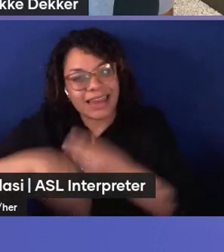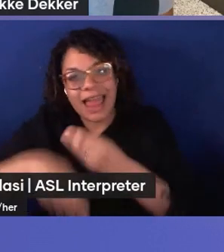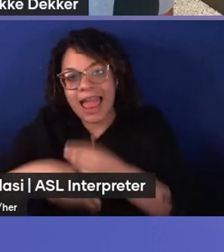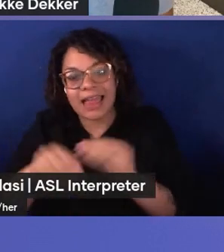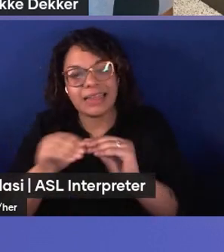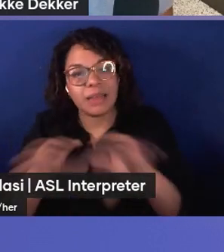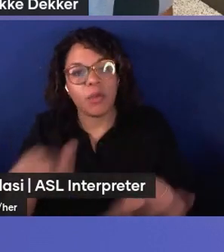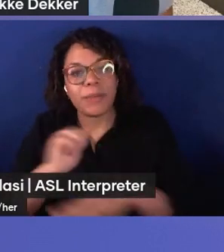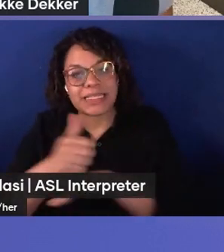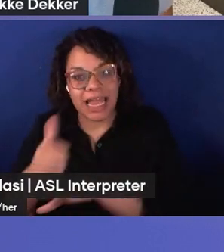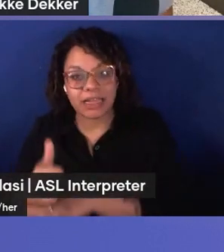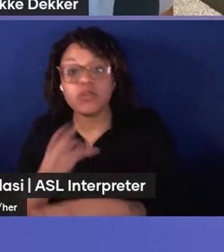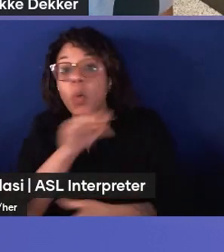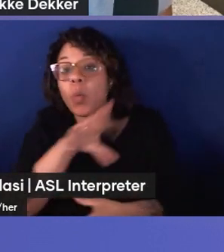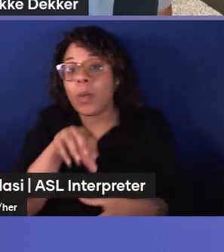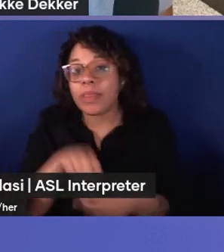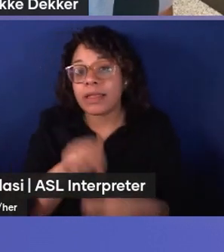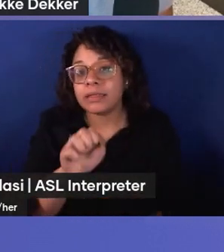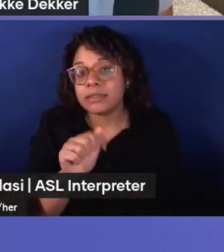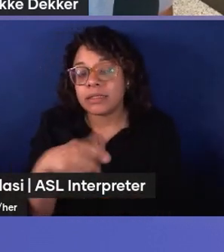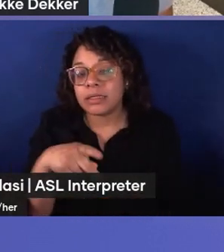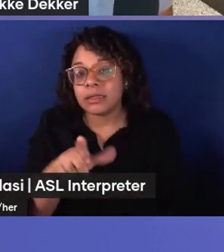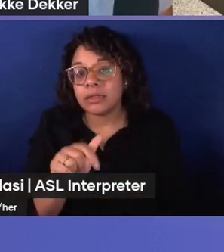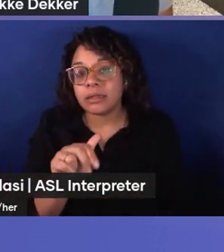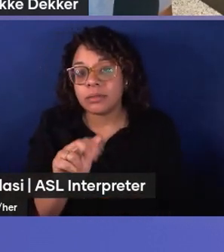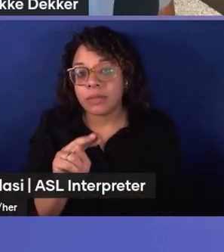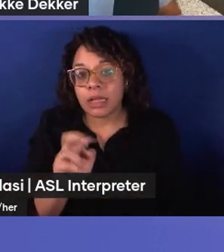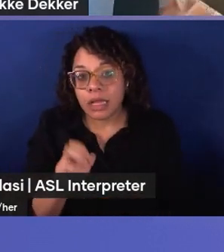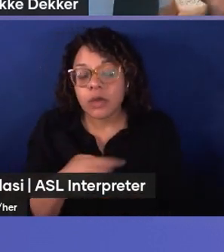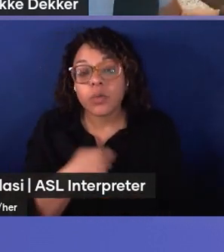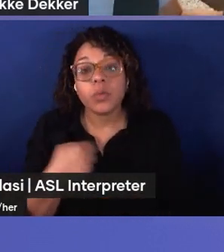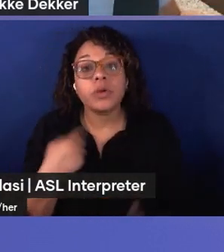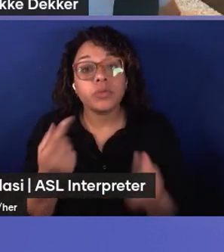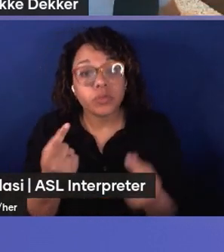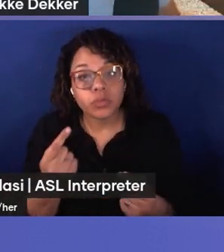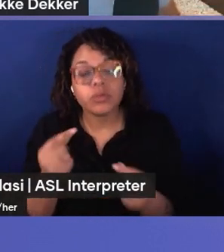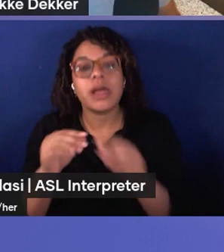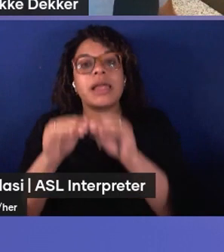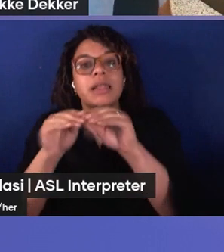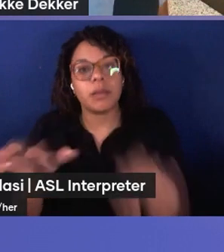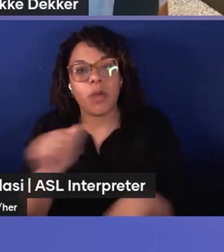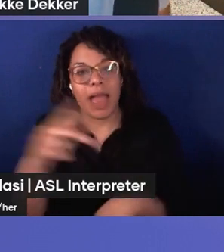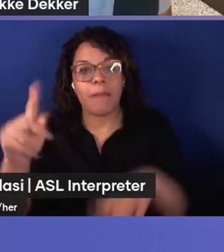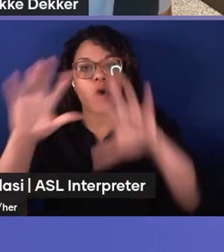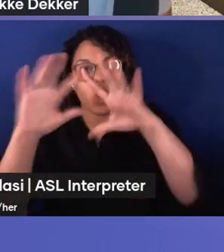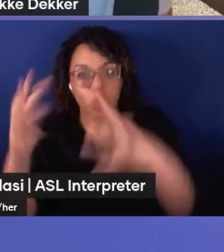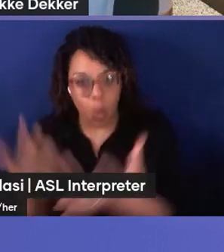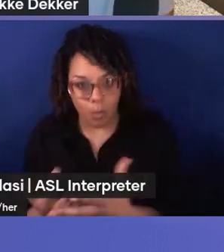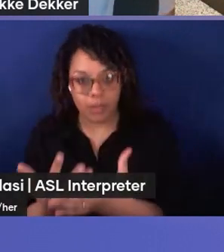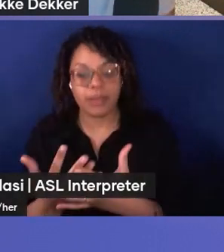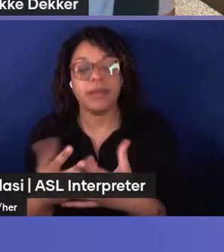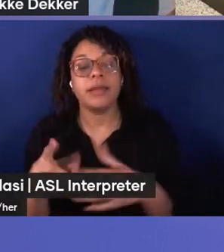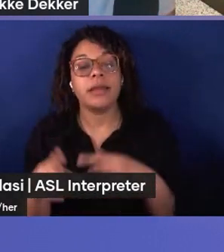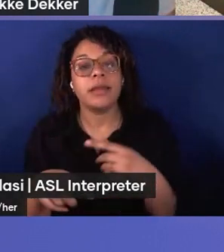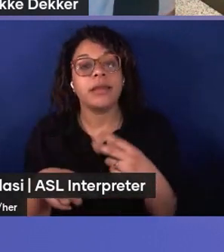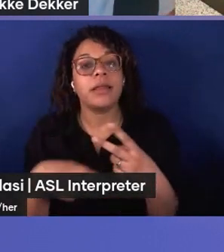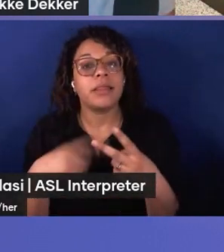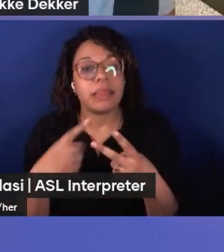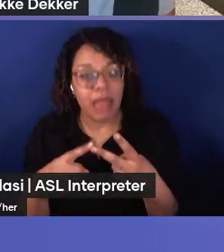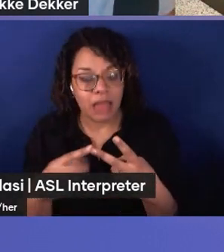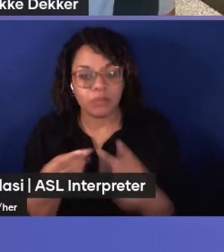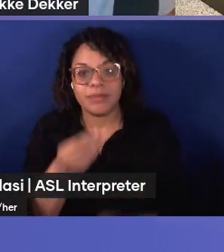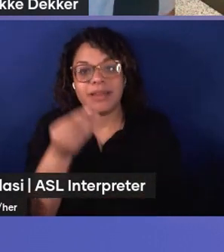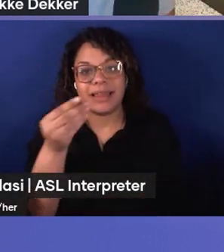within Seaplane, one of the things that we do is we deploy your application globally, but then we give you a set